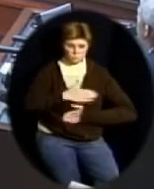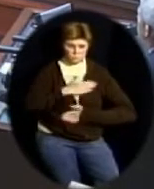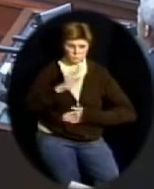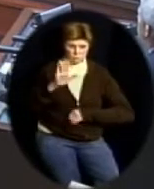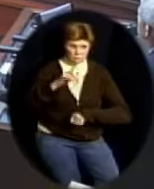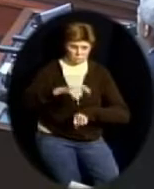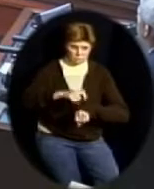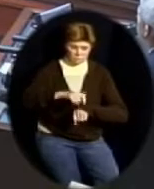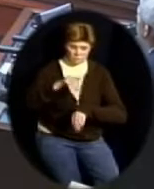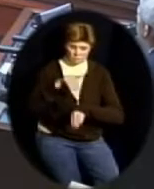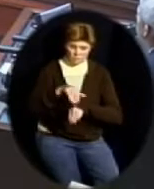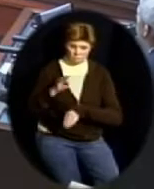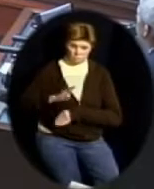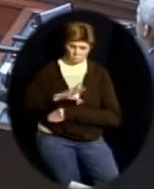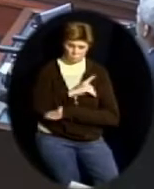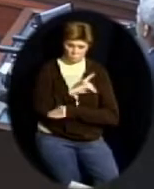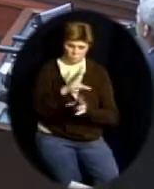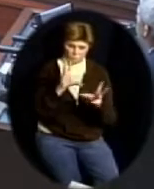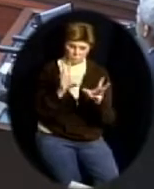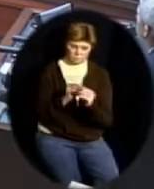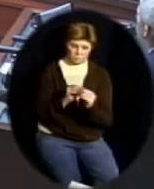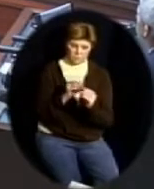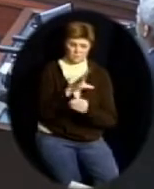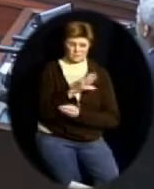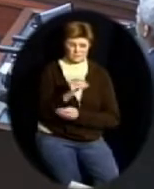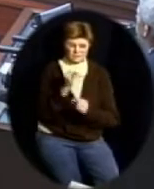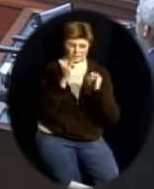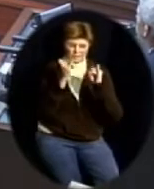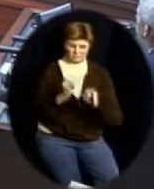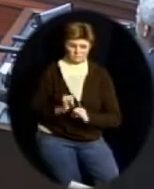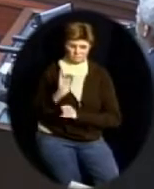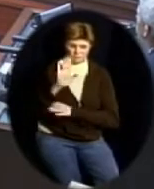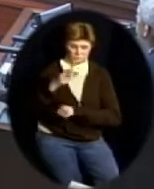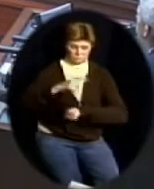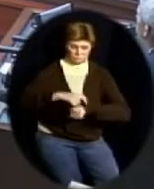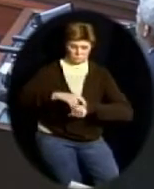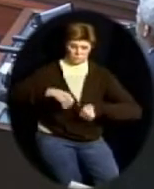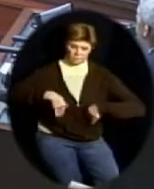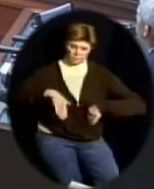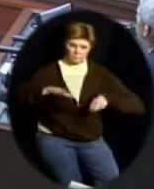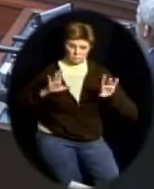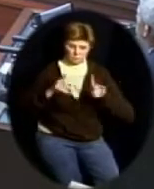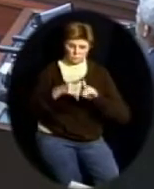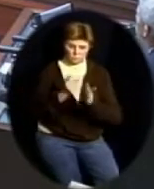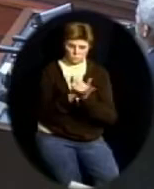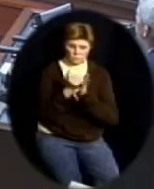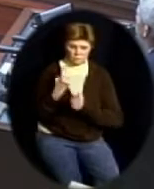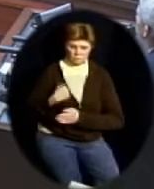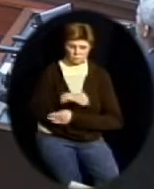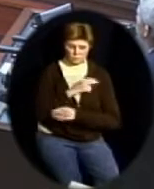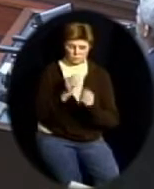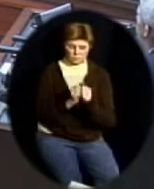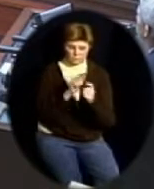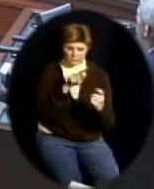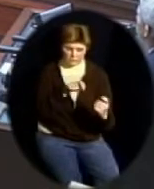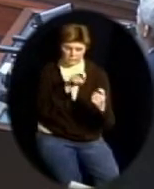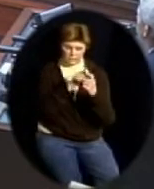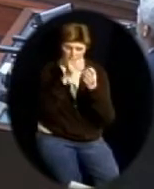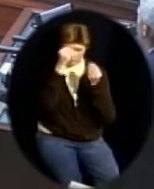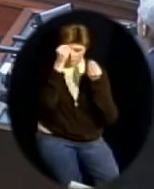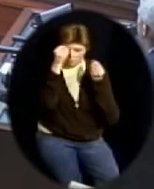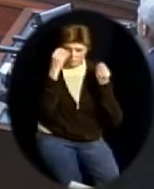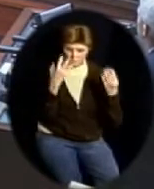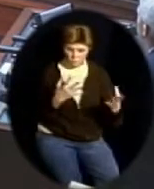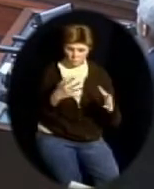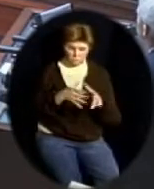individually, spending time so that we could go through information. Some of it is very detailed, so there's been a lot